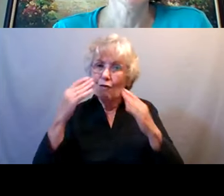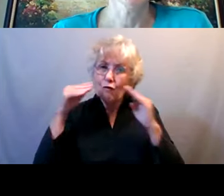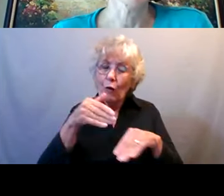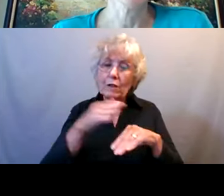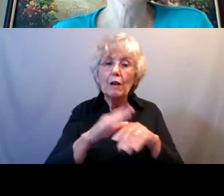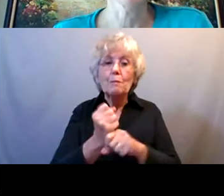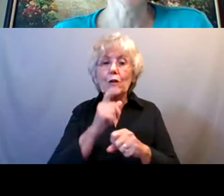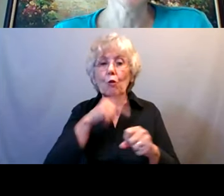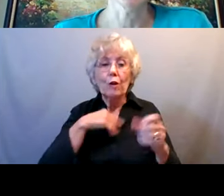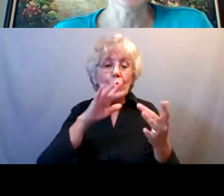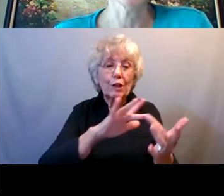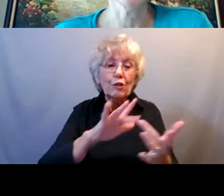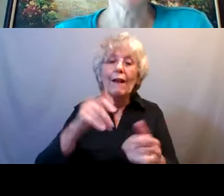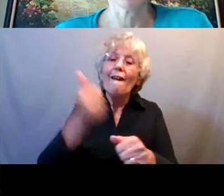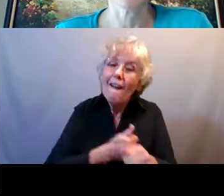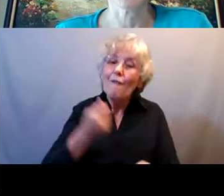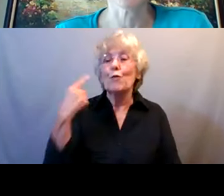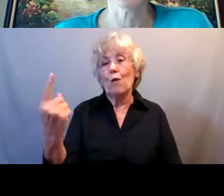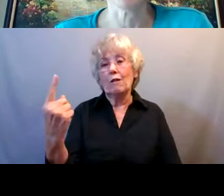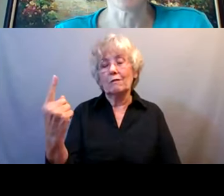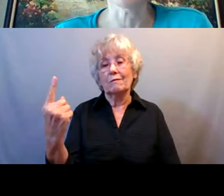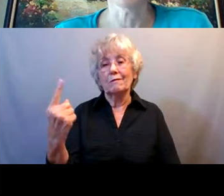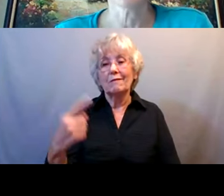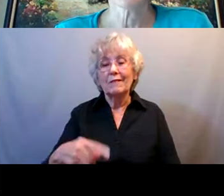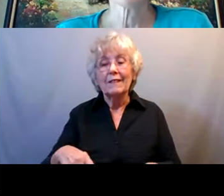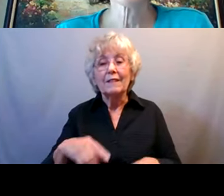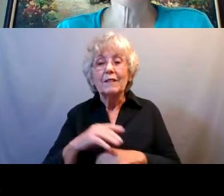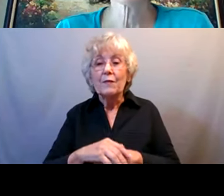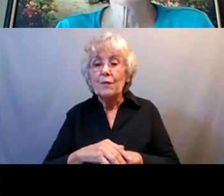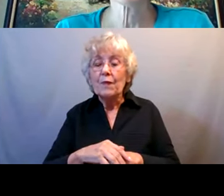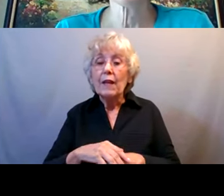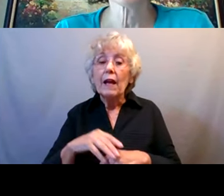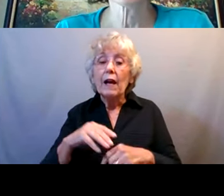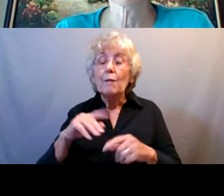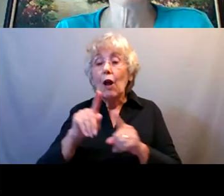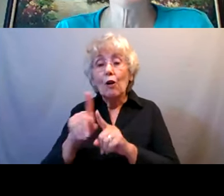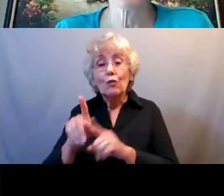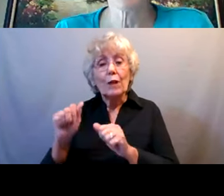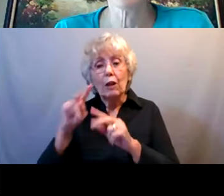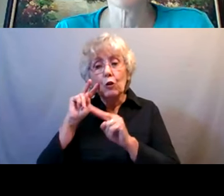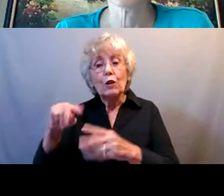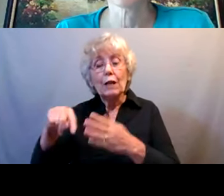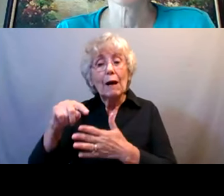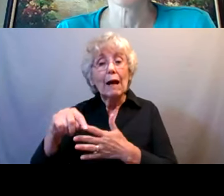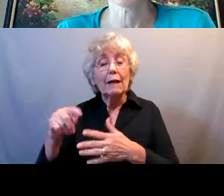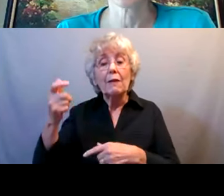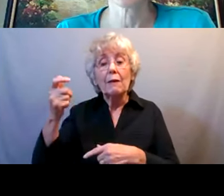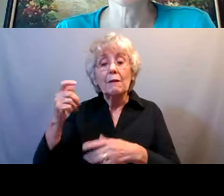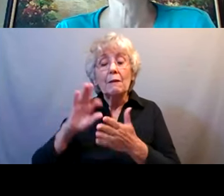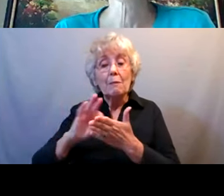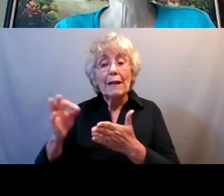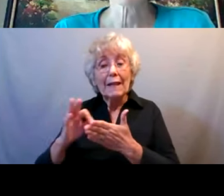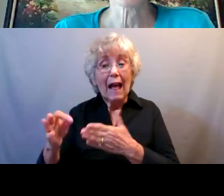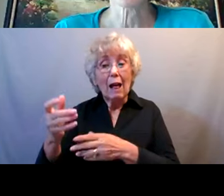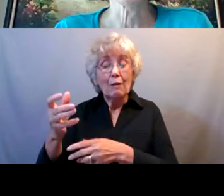reaching everyone in these lower quartiles as well. But then we can also look among Medi-Cal beneficiaries on the